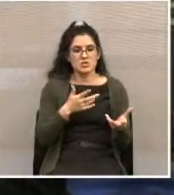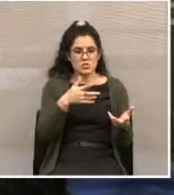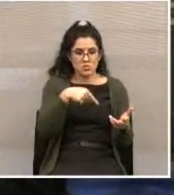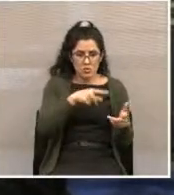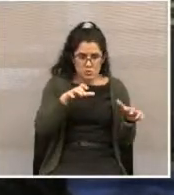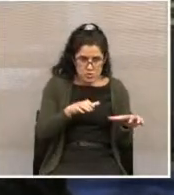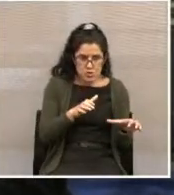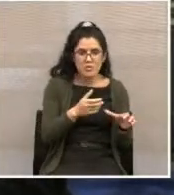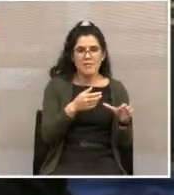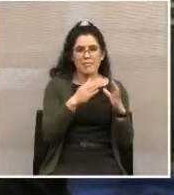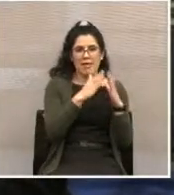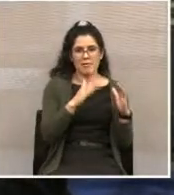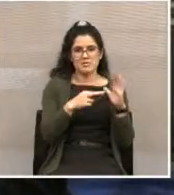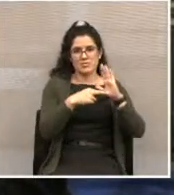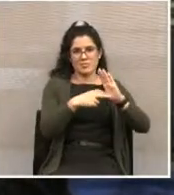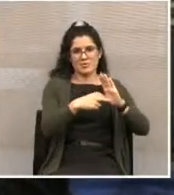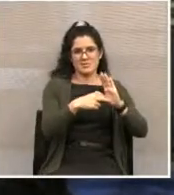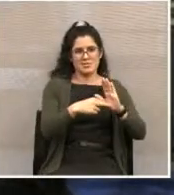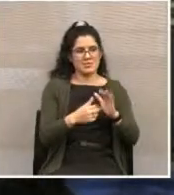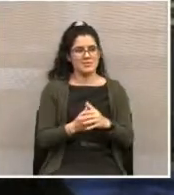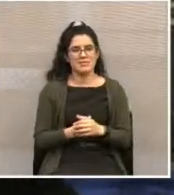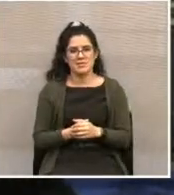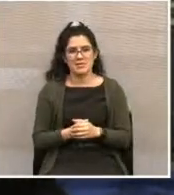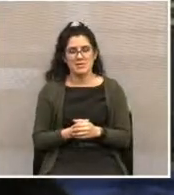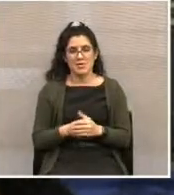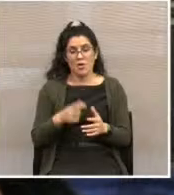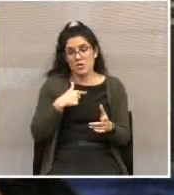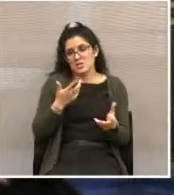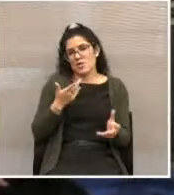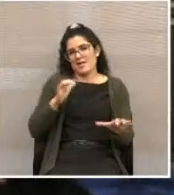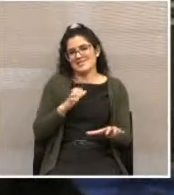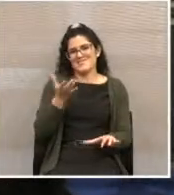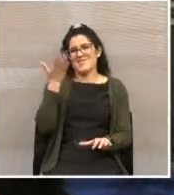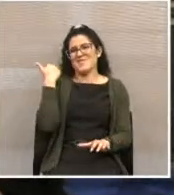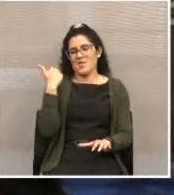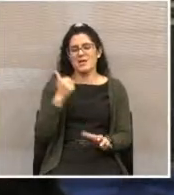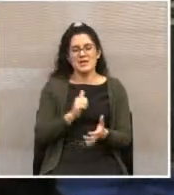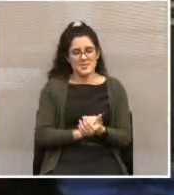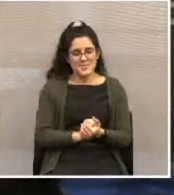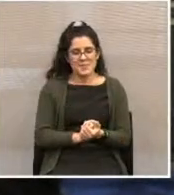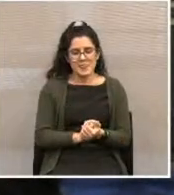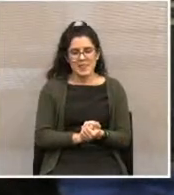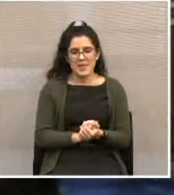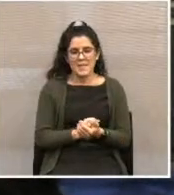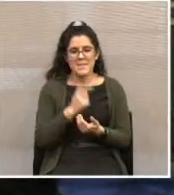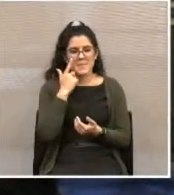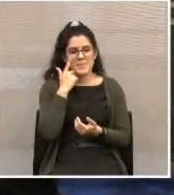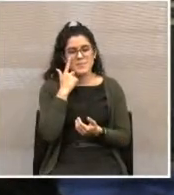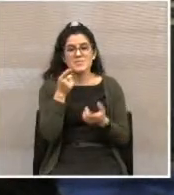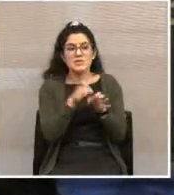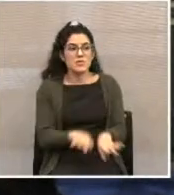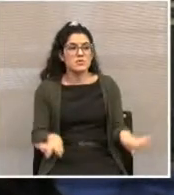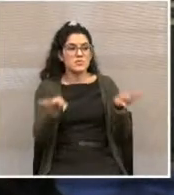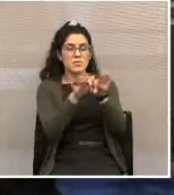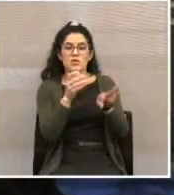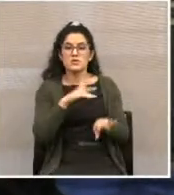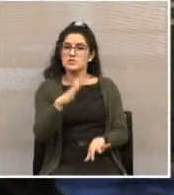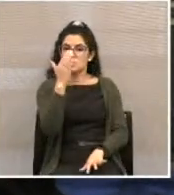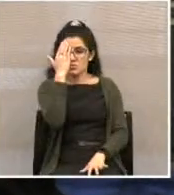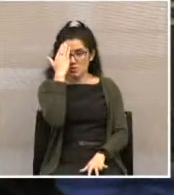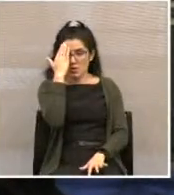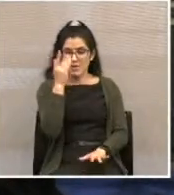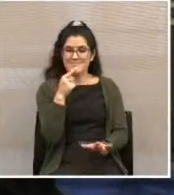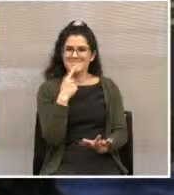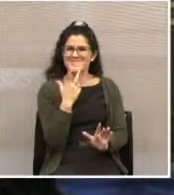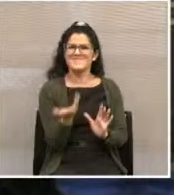in the House of Representatives, or what I used to do when I joined you. But it's important to note, and I repeat